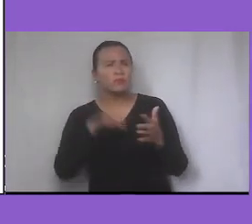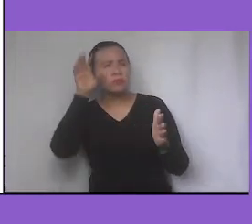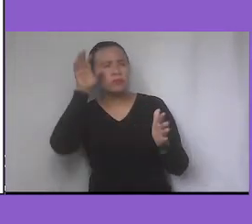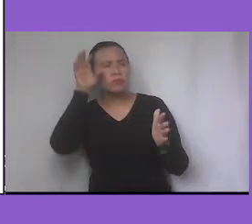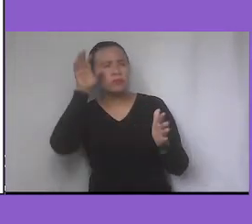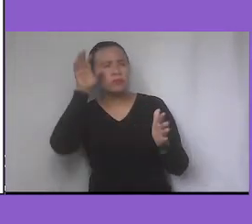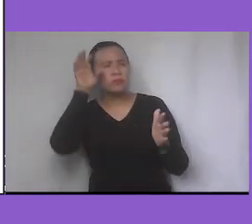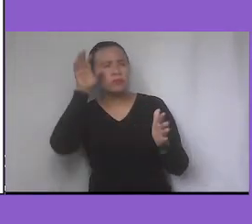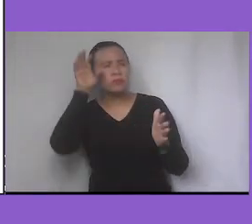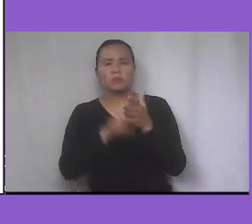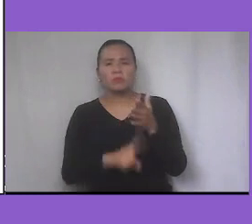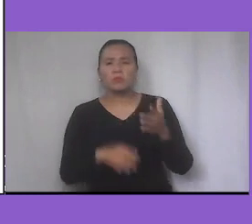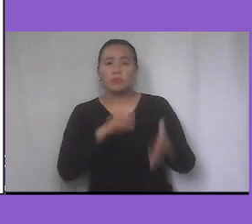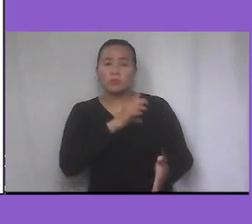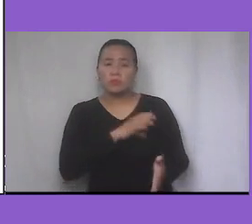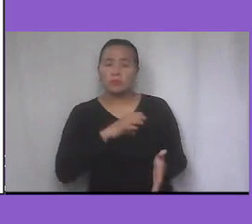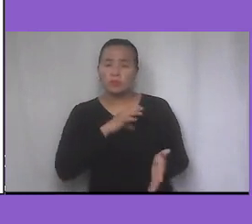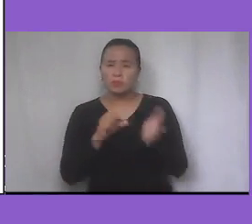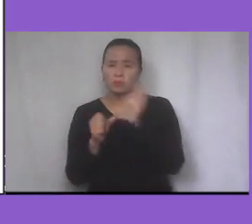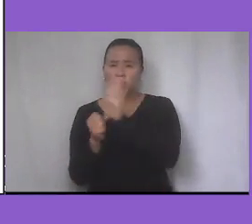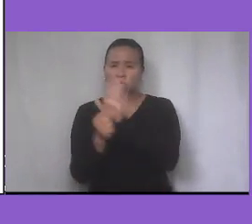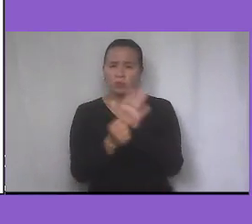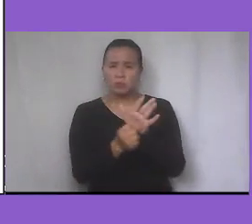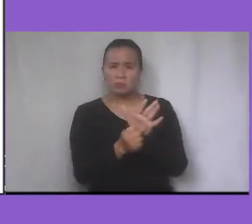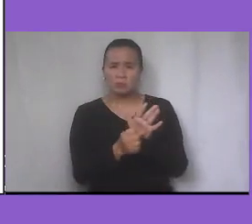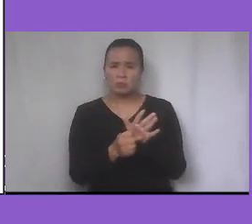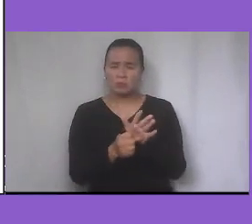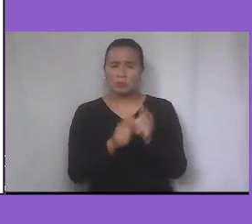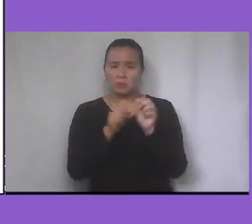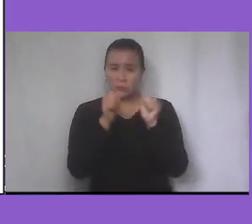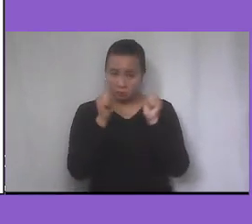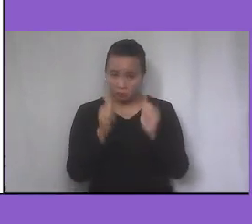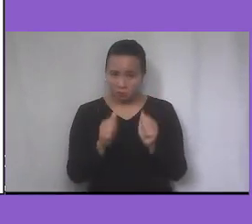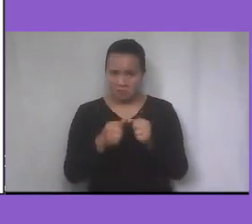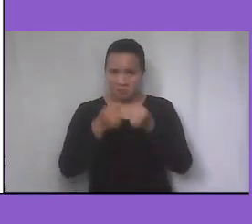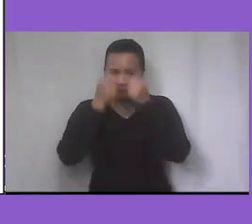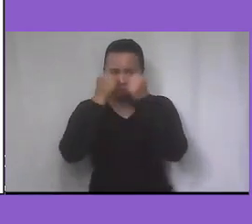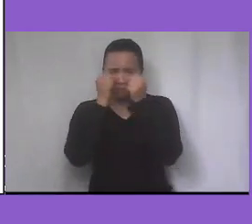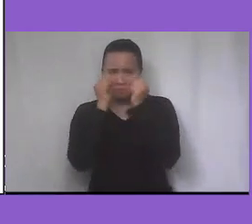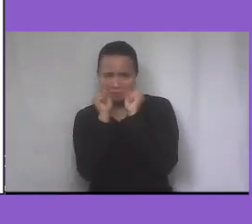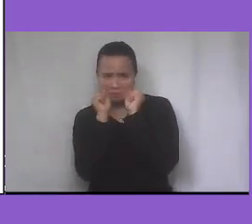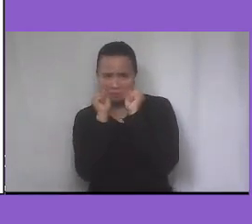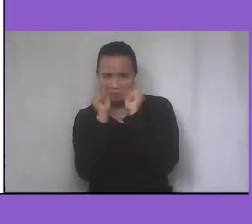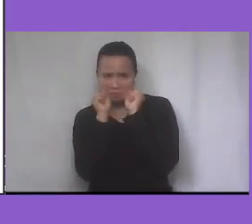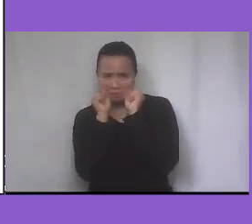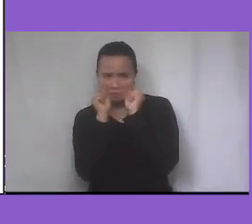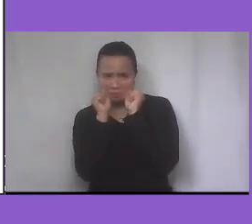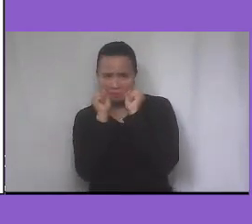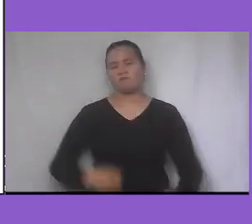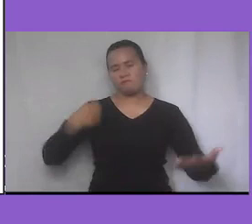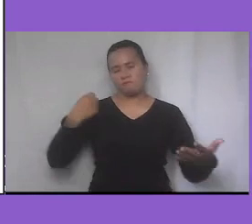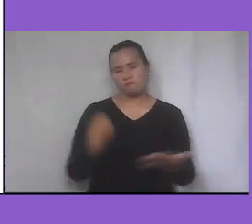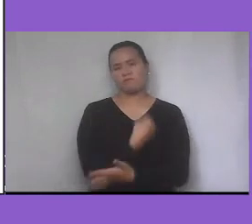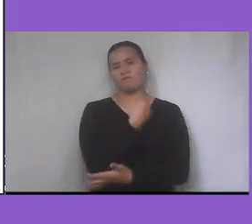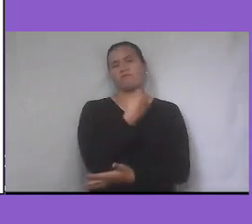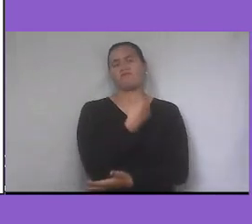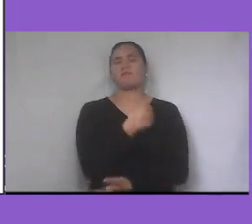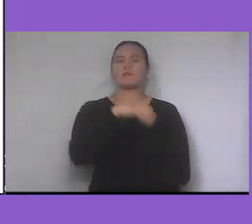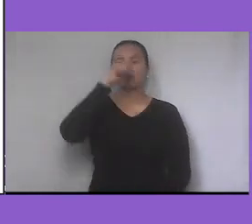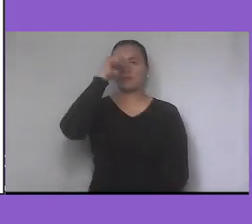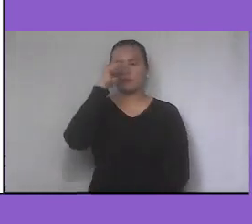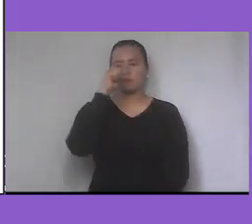katangian? Kahit ito, nabibigo, we can even put in context. Nabibigo ang lalaki sa